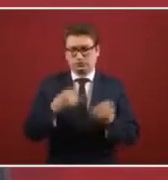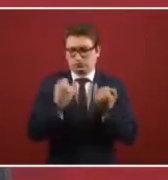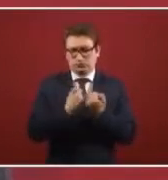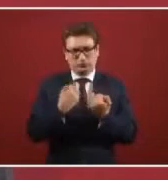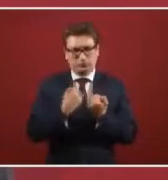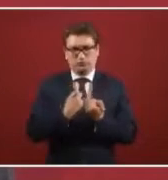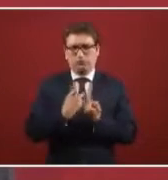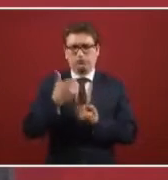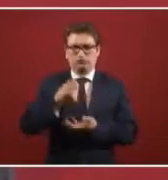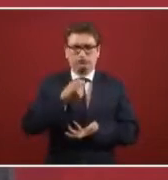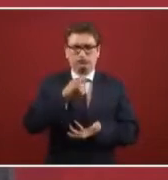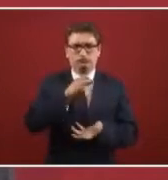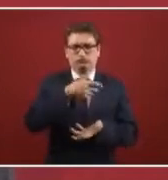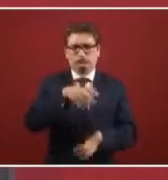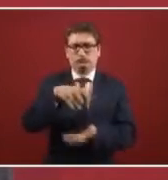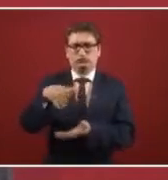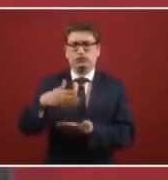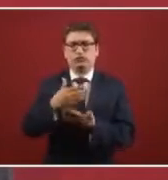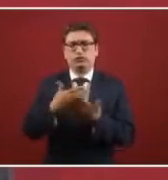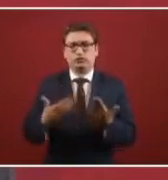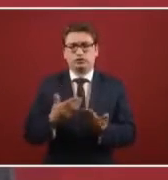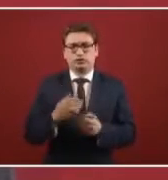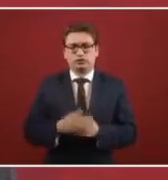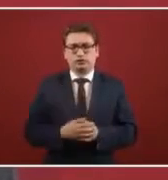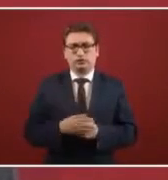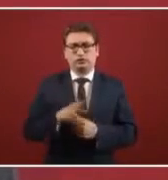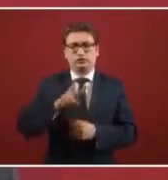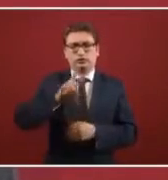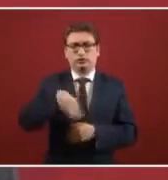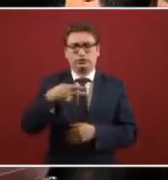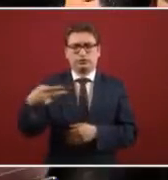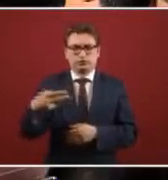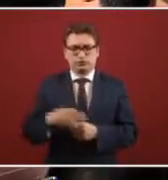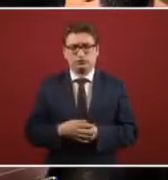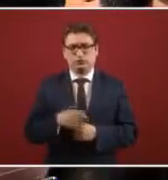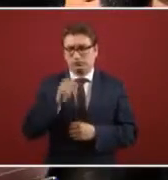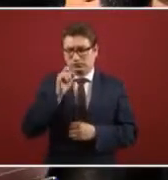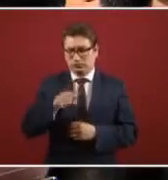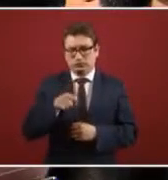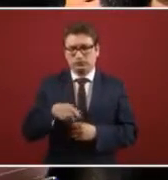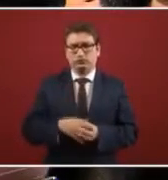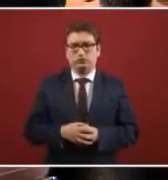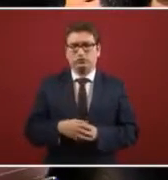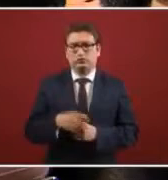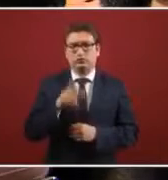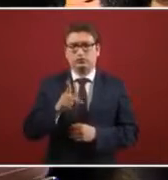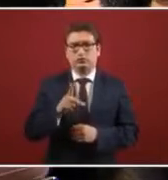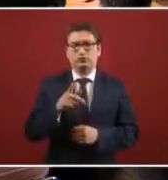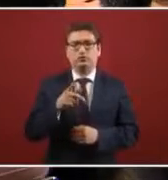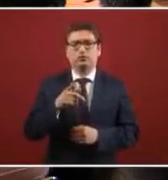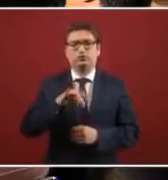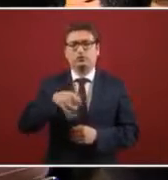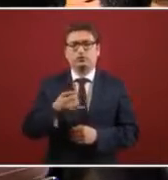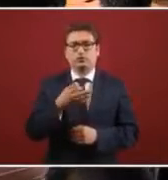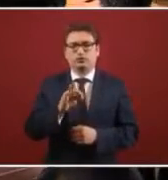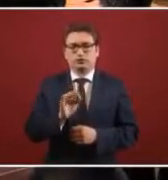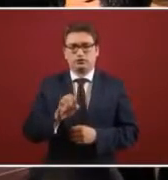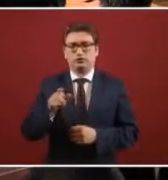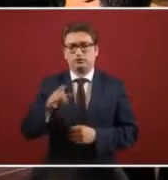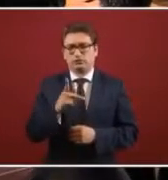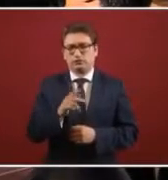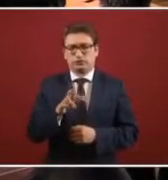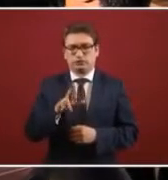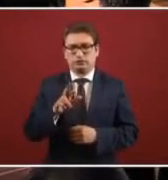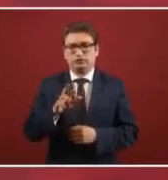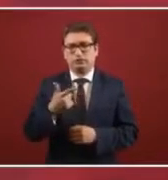volvieron a repartir, they gave pero la again cantidad ahora de the 9 quantity para igual, para el Fondo, for para the el Poder Judicial de la fund of the Federación, judicial para power la of PGR,